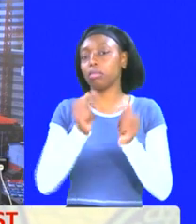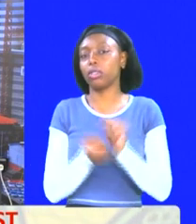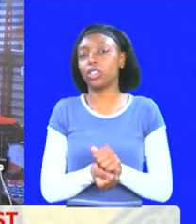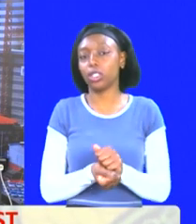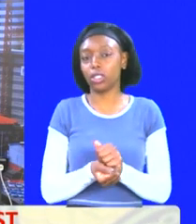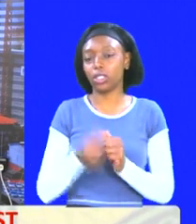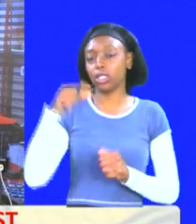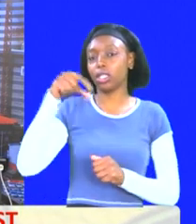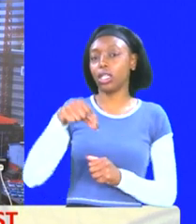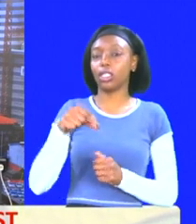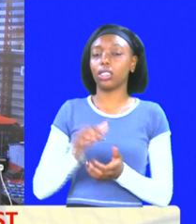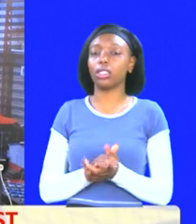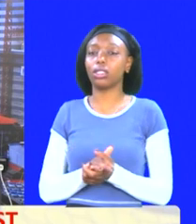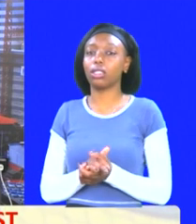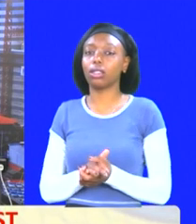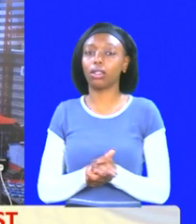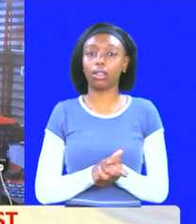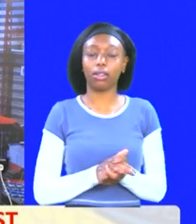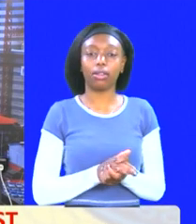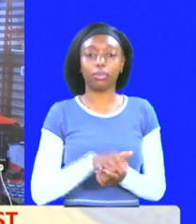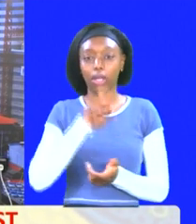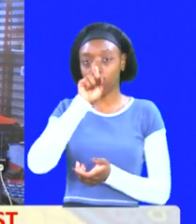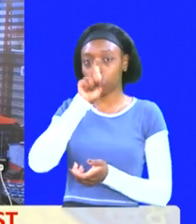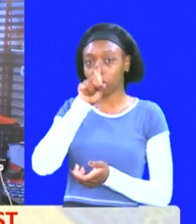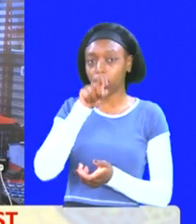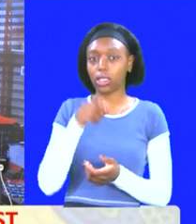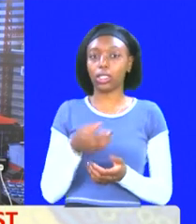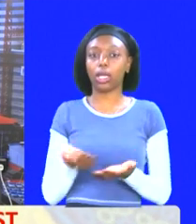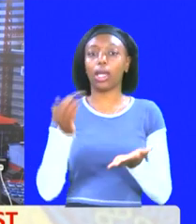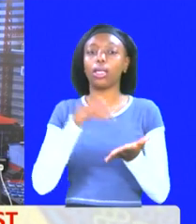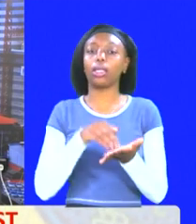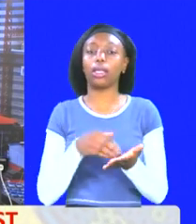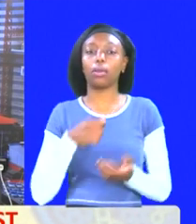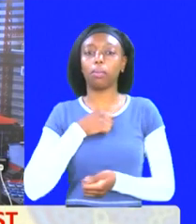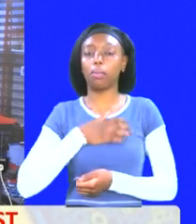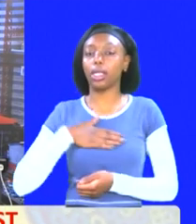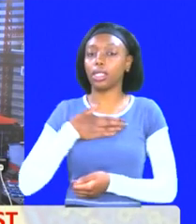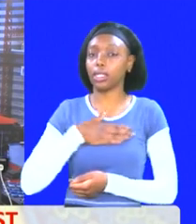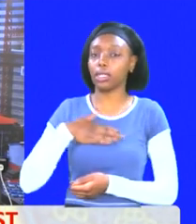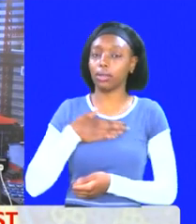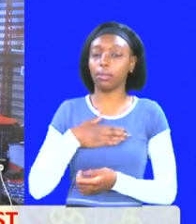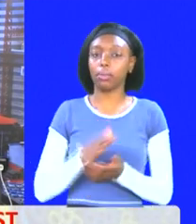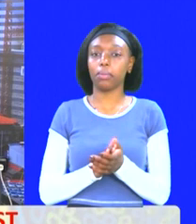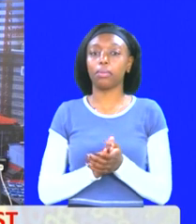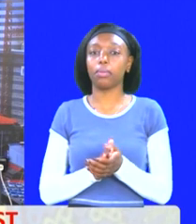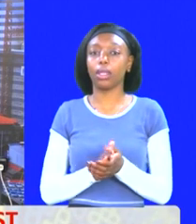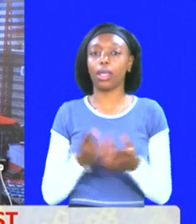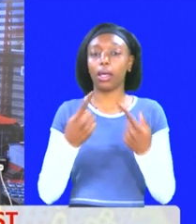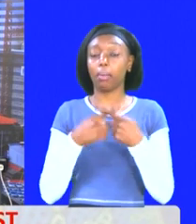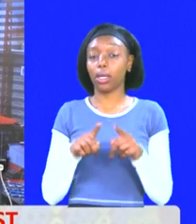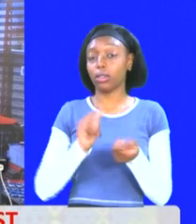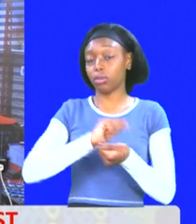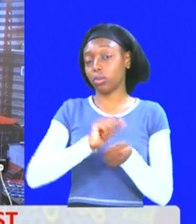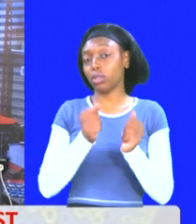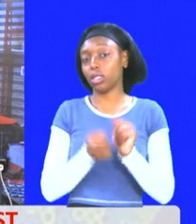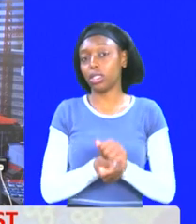X. Tafadhali mbutu rudisheni Twitter. It's really bringing the vibe una feel tuenye Twitter, but enye hata kama mechenchu, you can never do anything. Unakumbuka